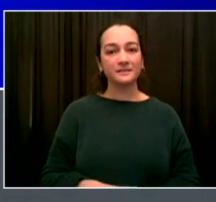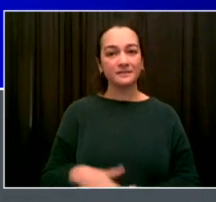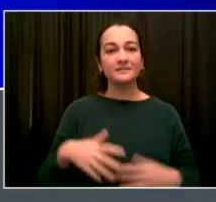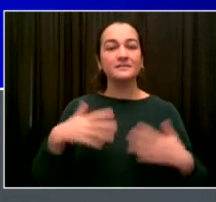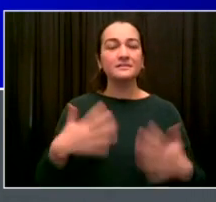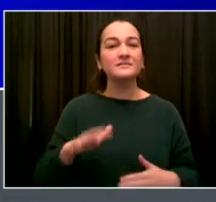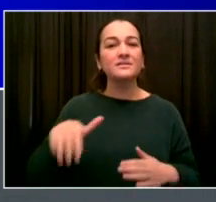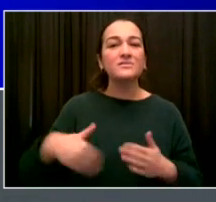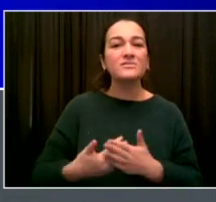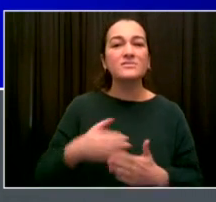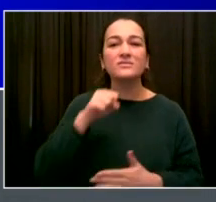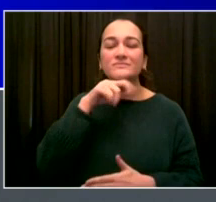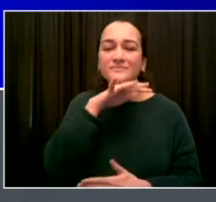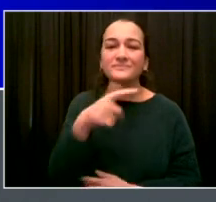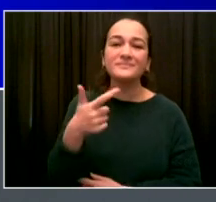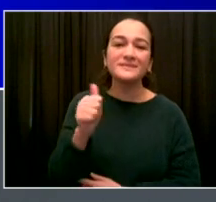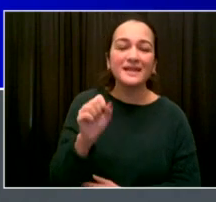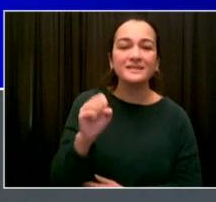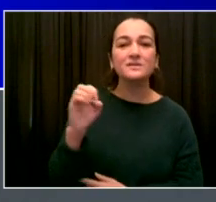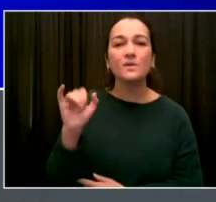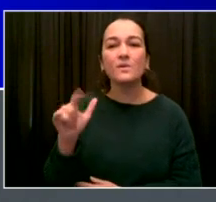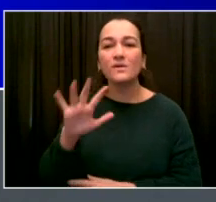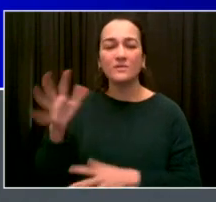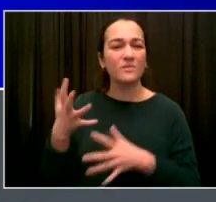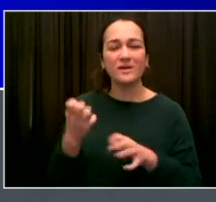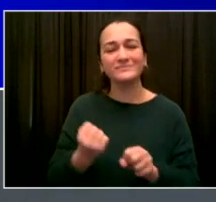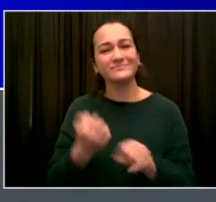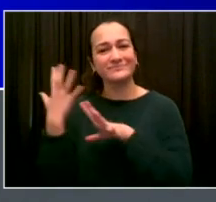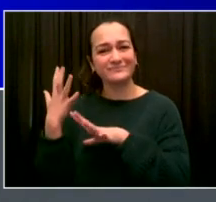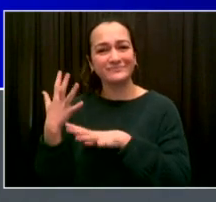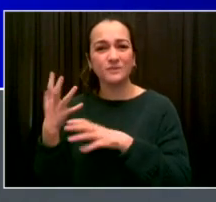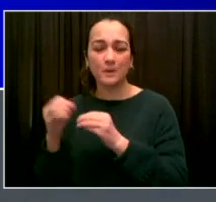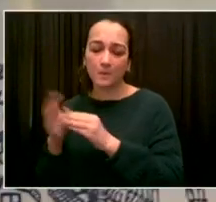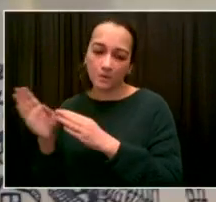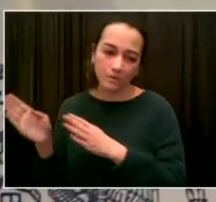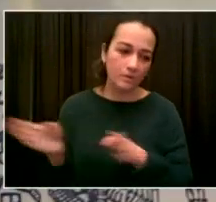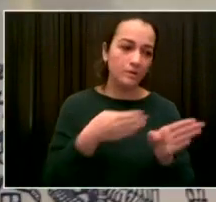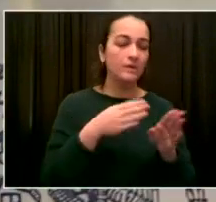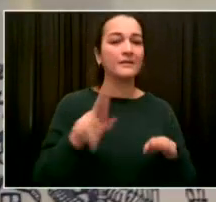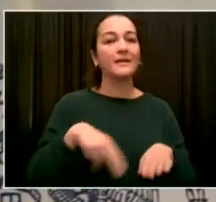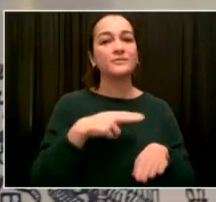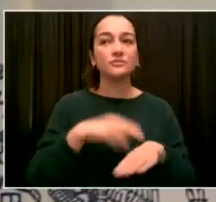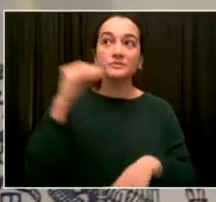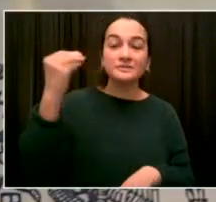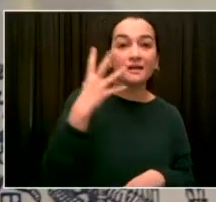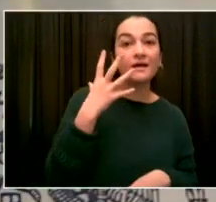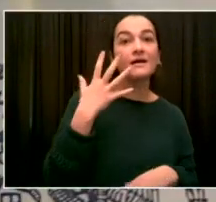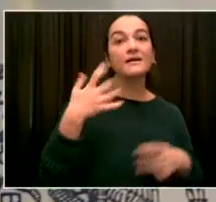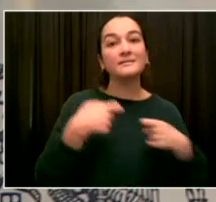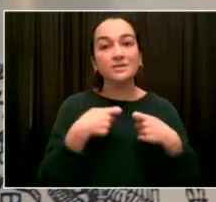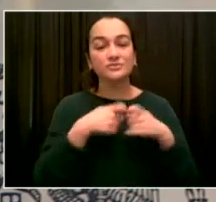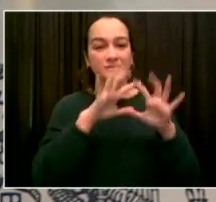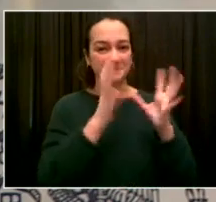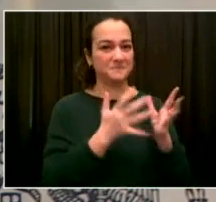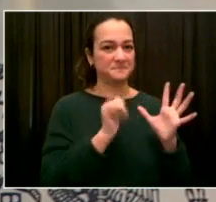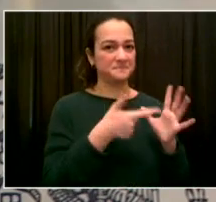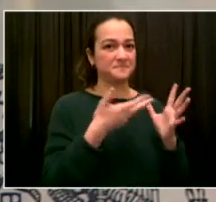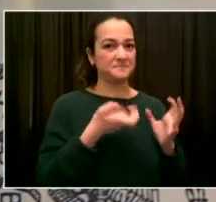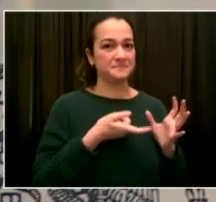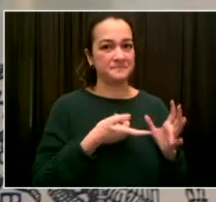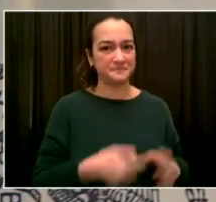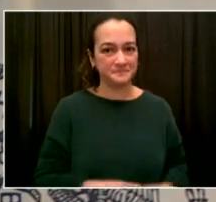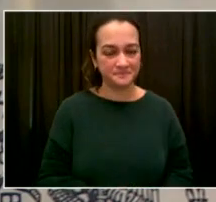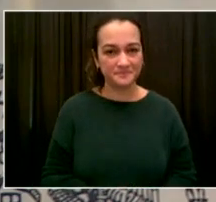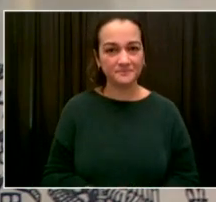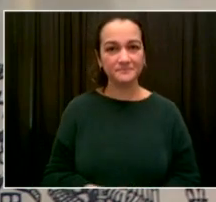less pollution equals better health, but also setting an example that other cities, states, nations will follow.